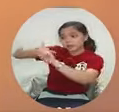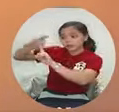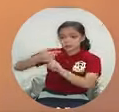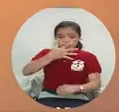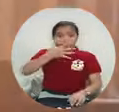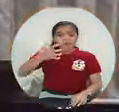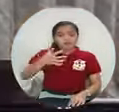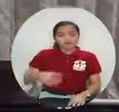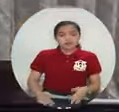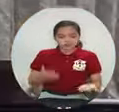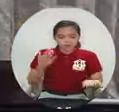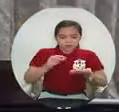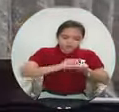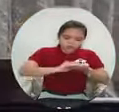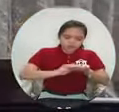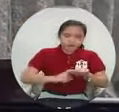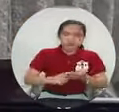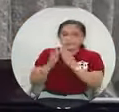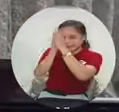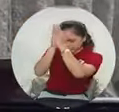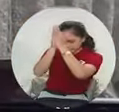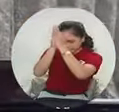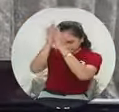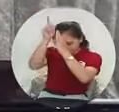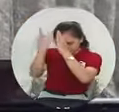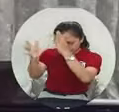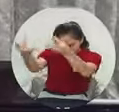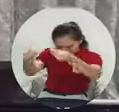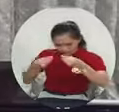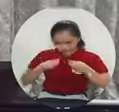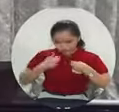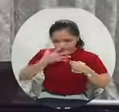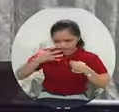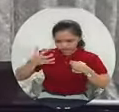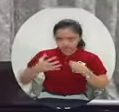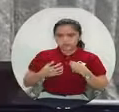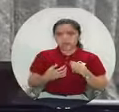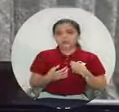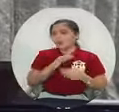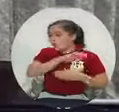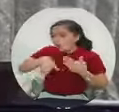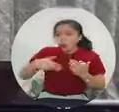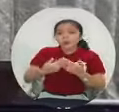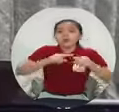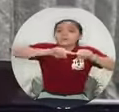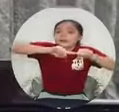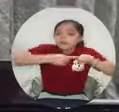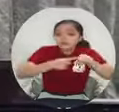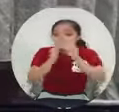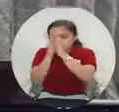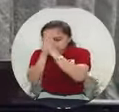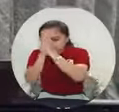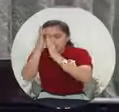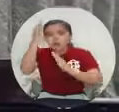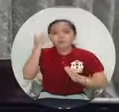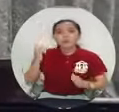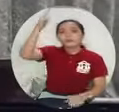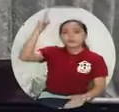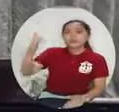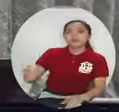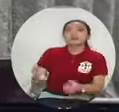power. Claim His presence to be with you. Pray. Start everything with prayer. Without Him, we can do nothing.